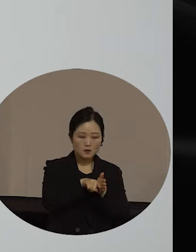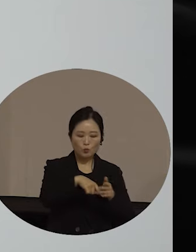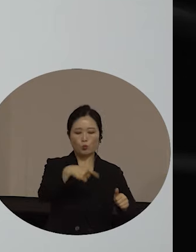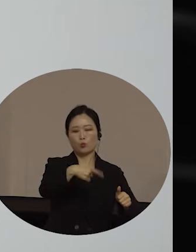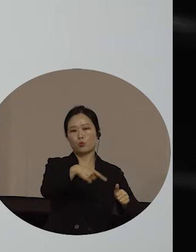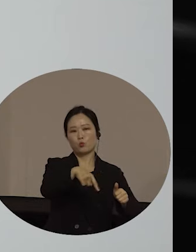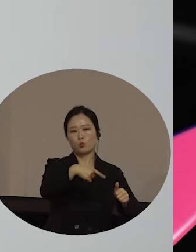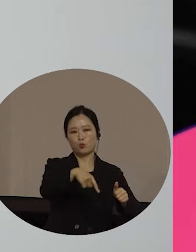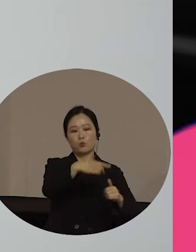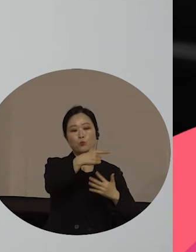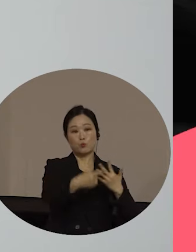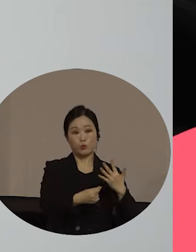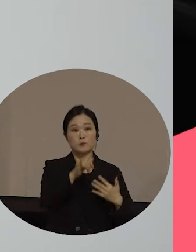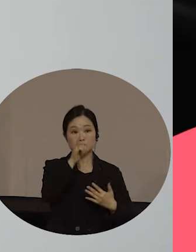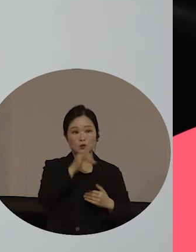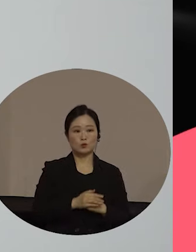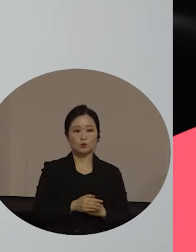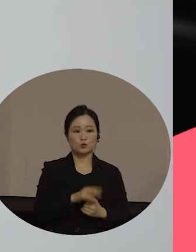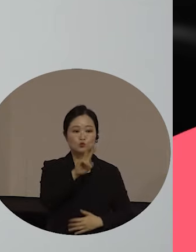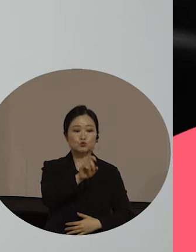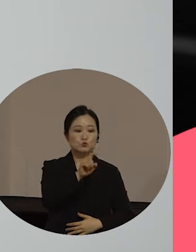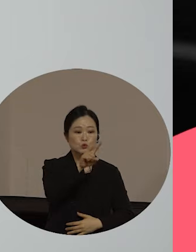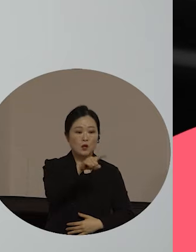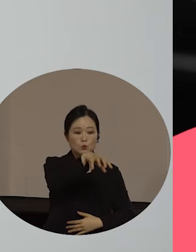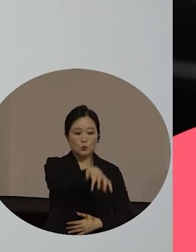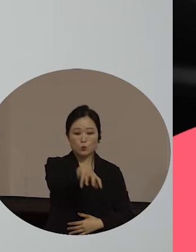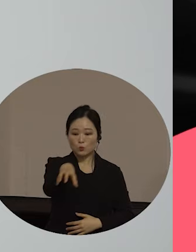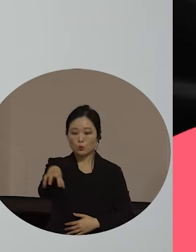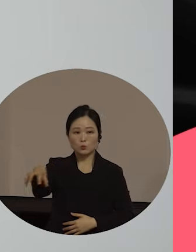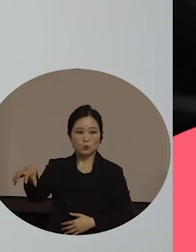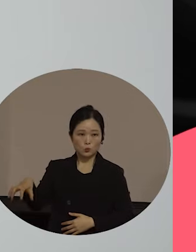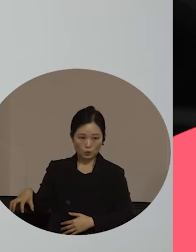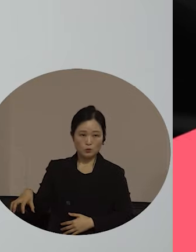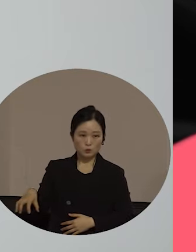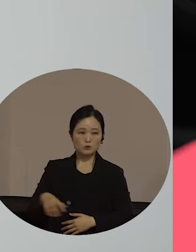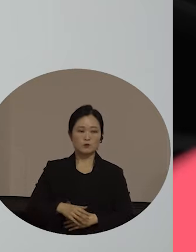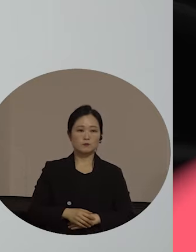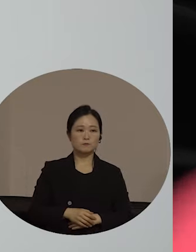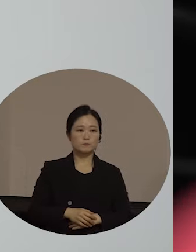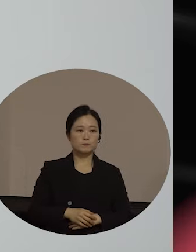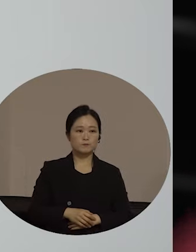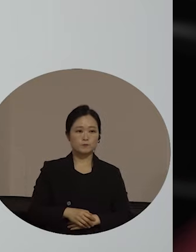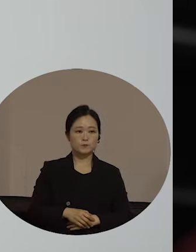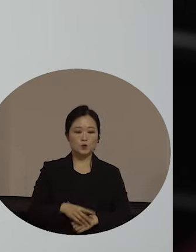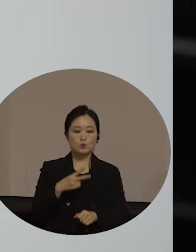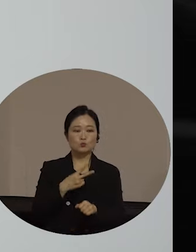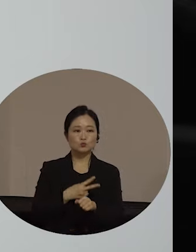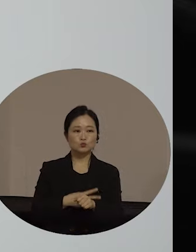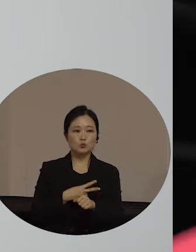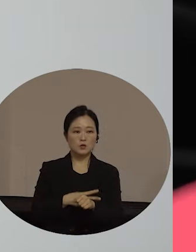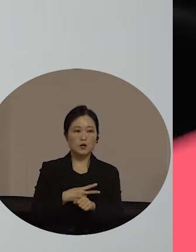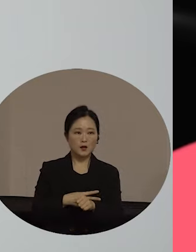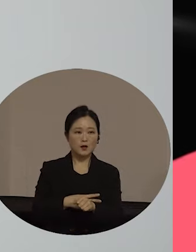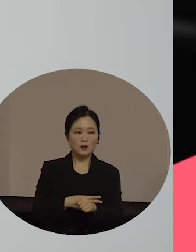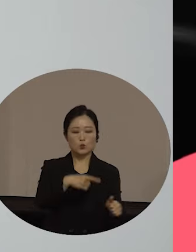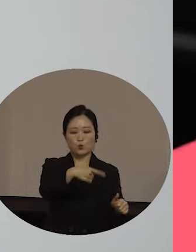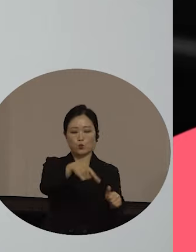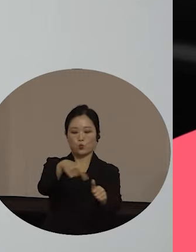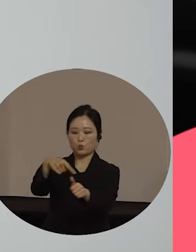to give them the training of the 2 days about the current, the